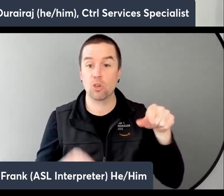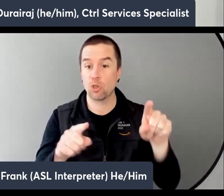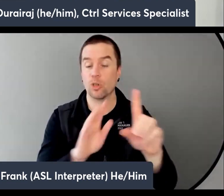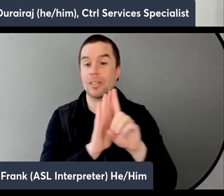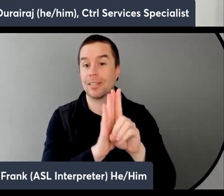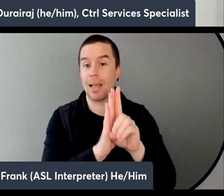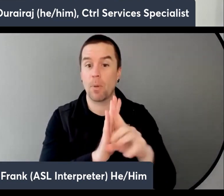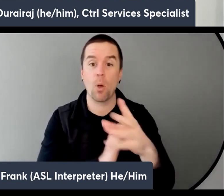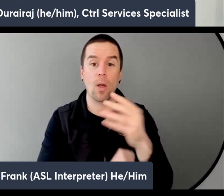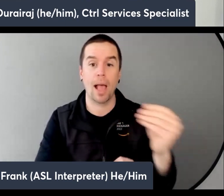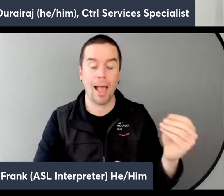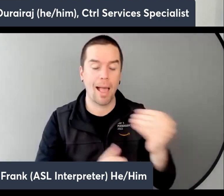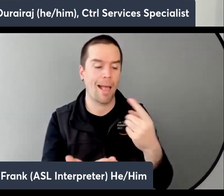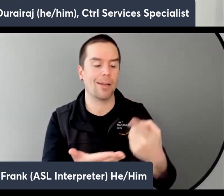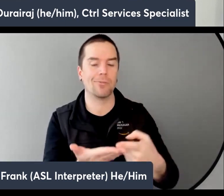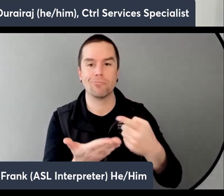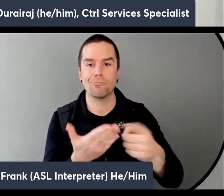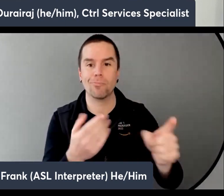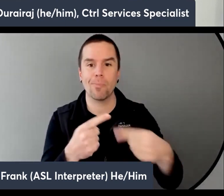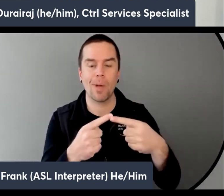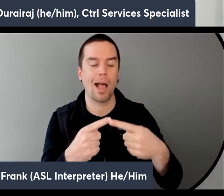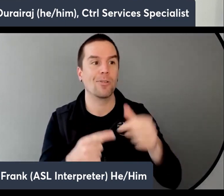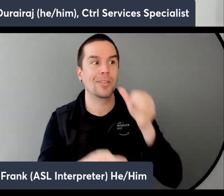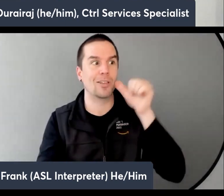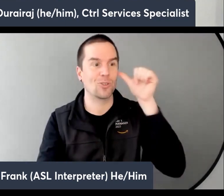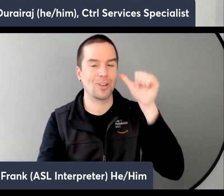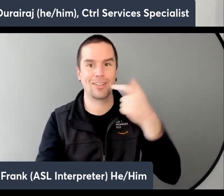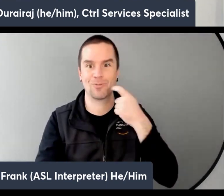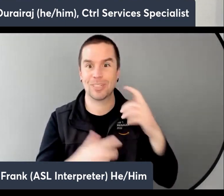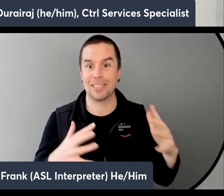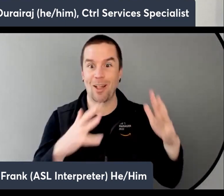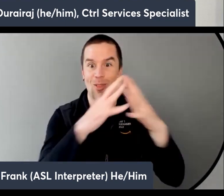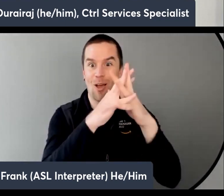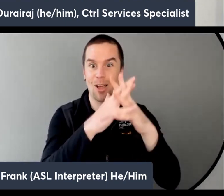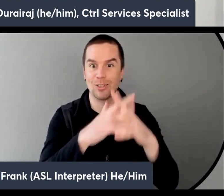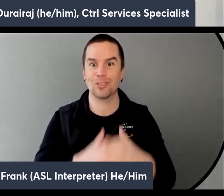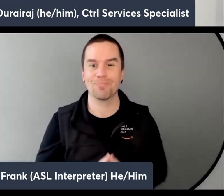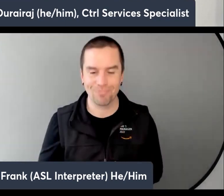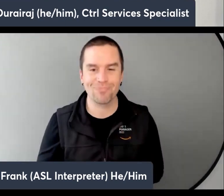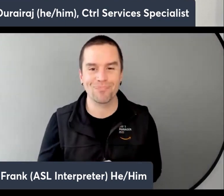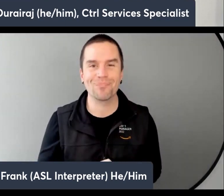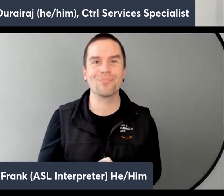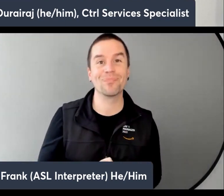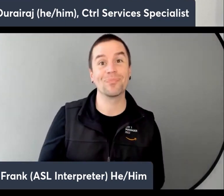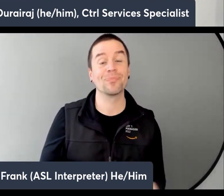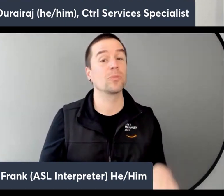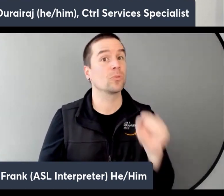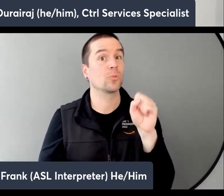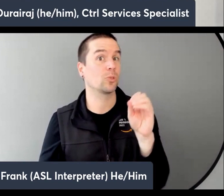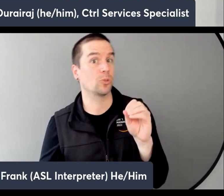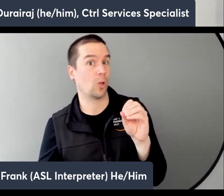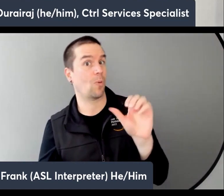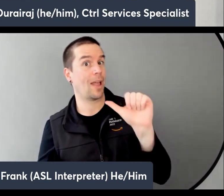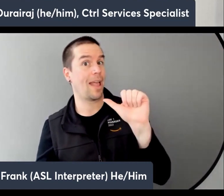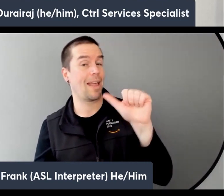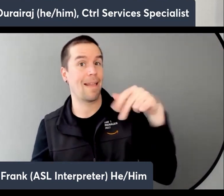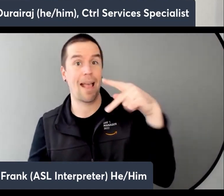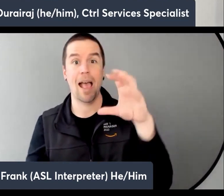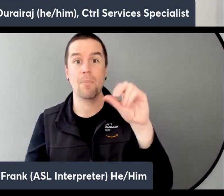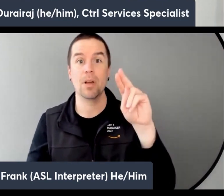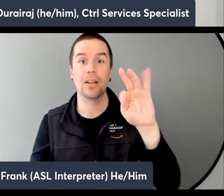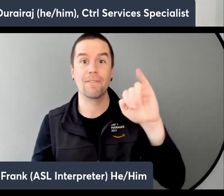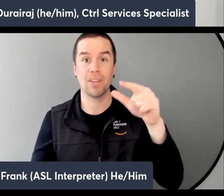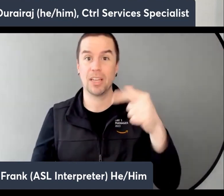about what we launched yesterday. So just to set the stage. So basically at app config, we think